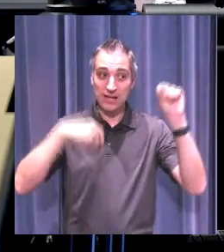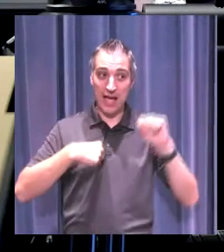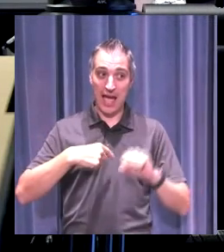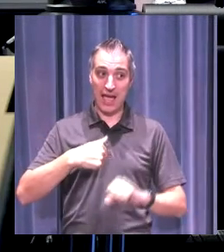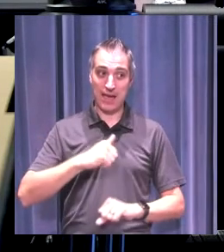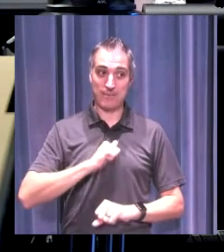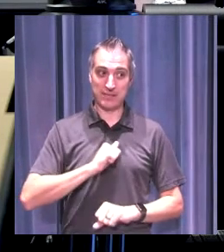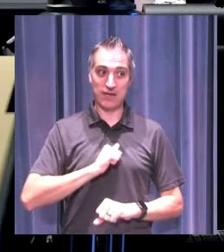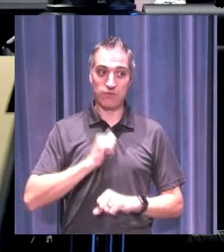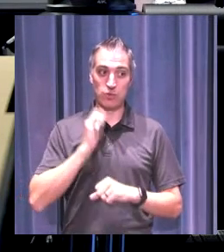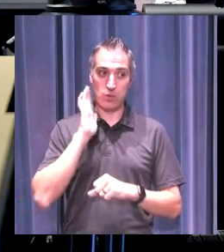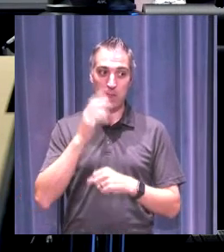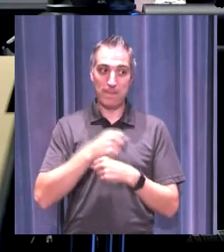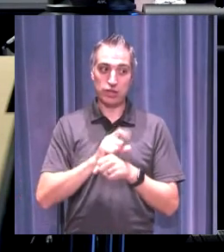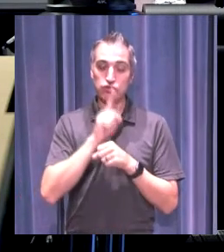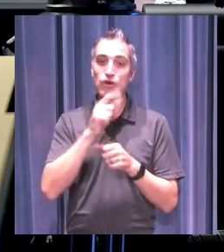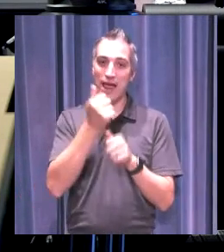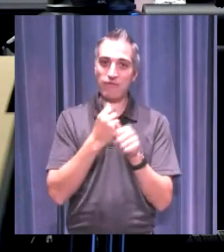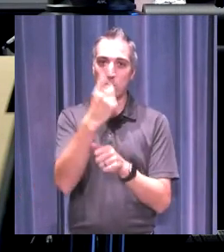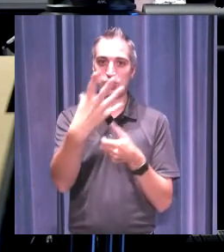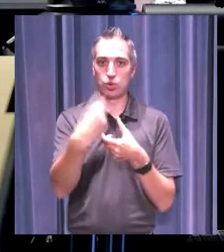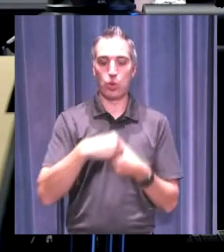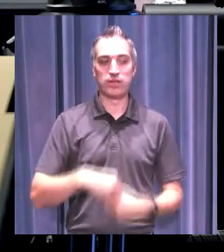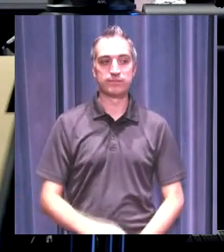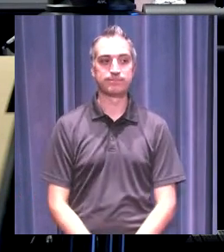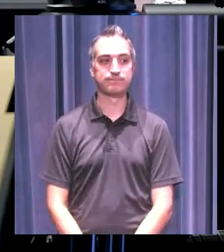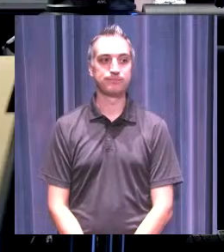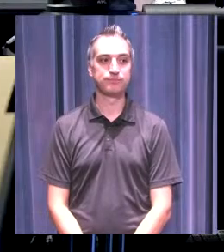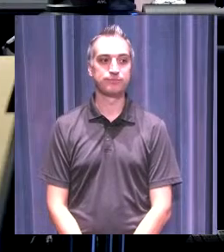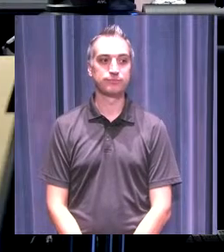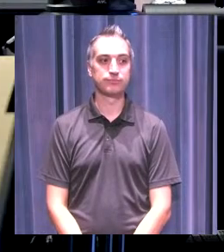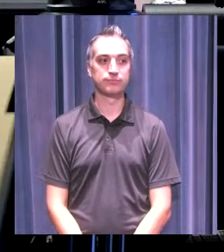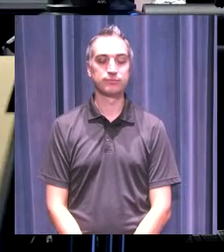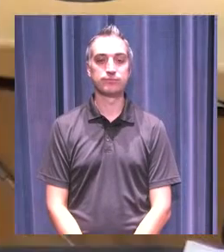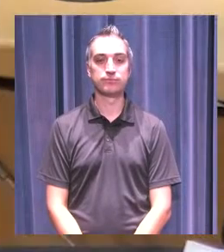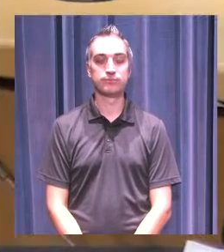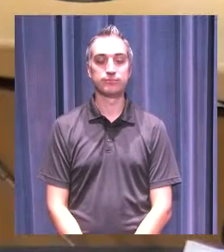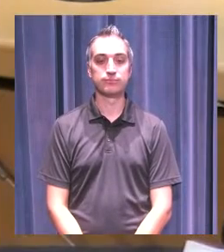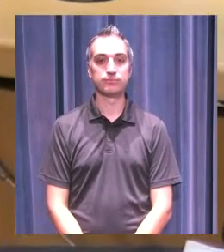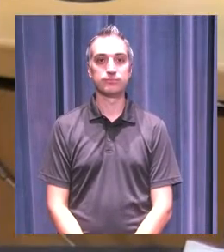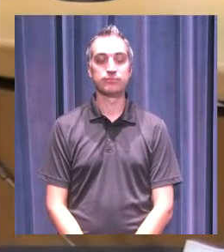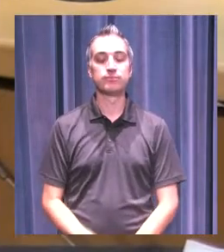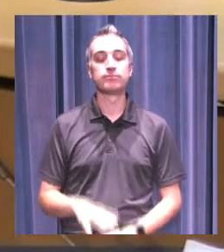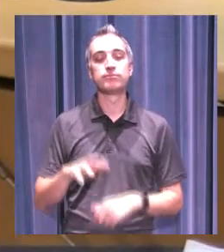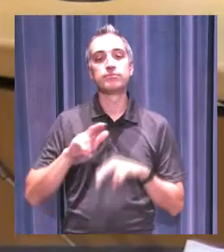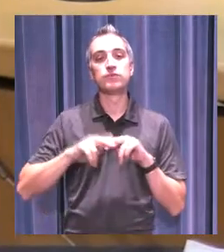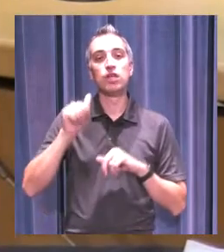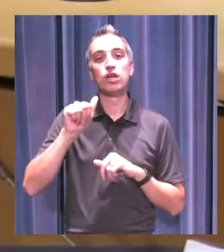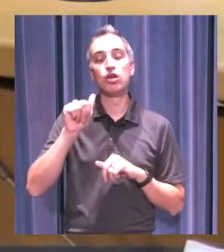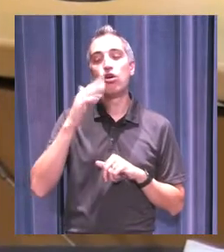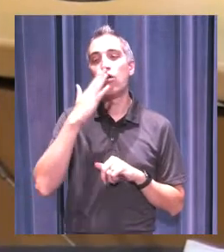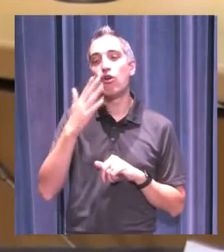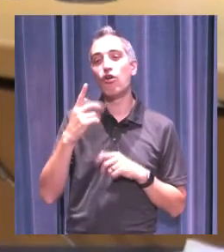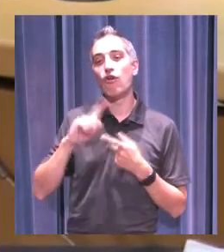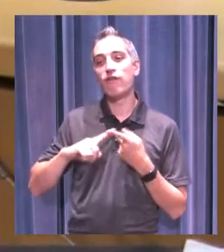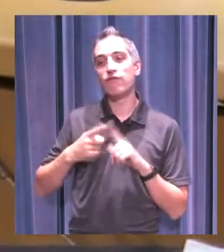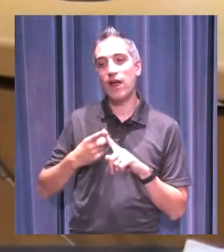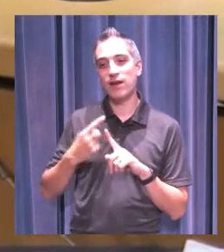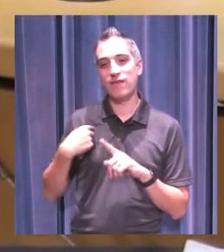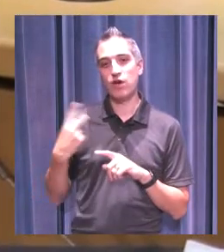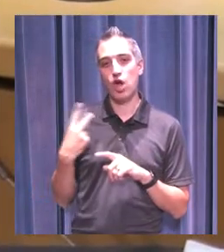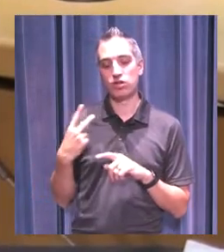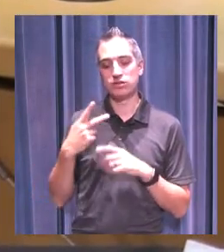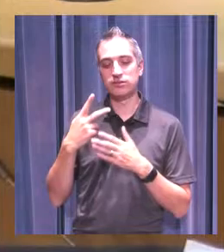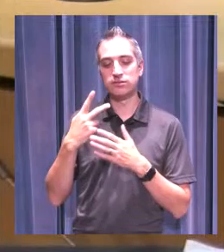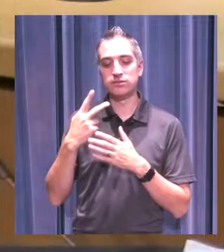myself will make sure that everyone's included. Thank you. So a good friend of ours passed away,